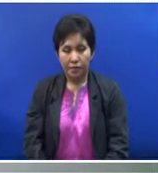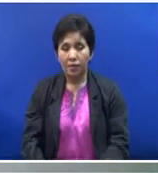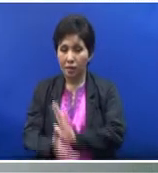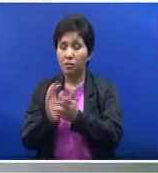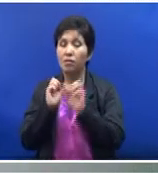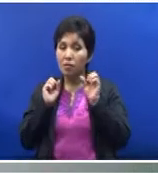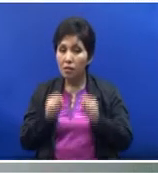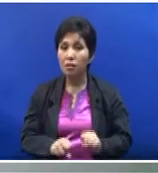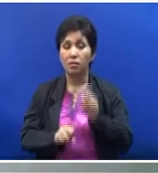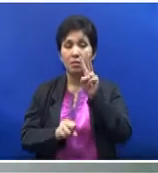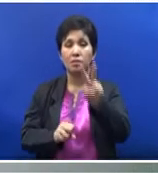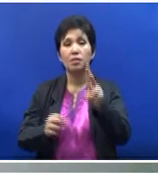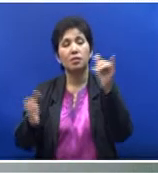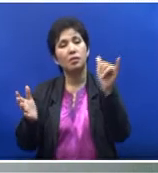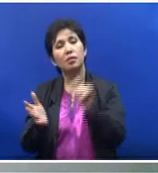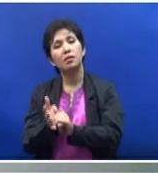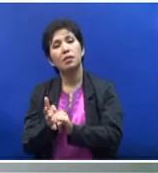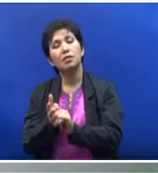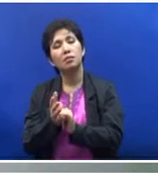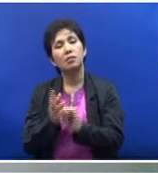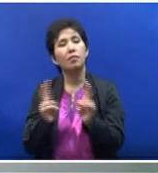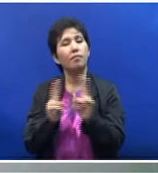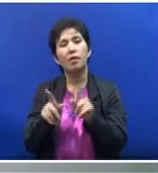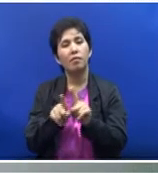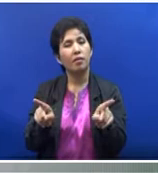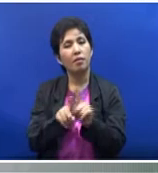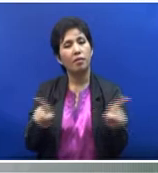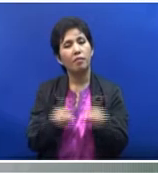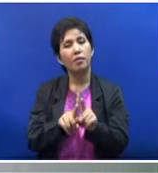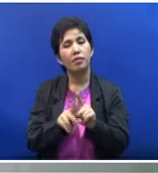So you can see that there is a difference between